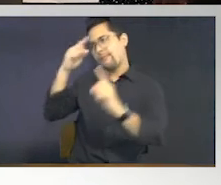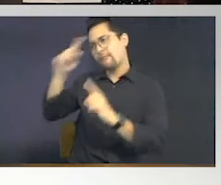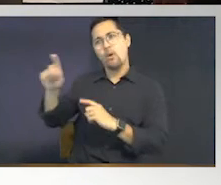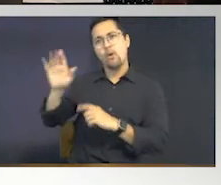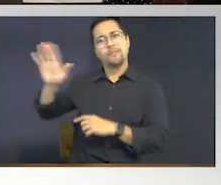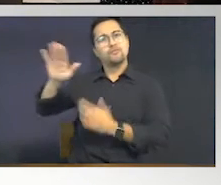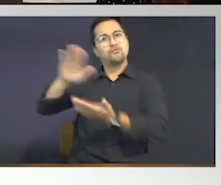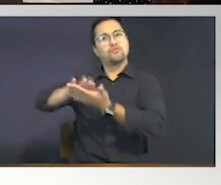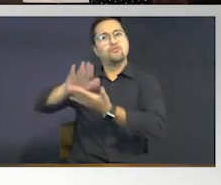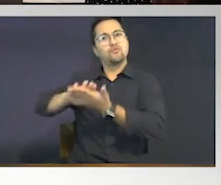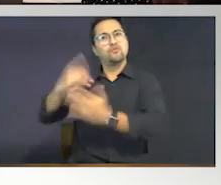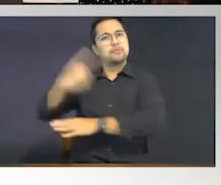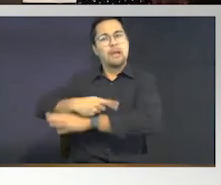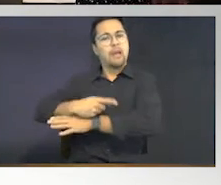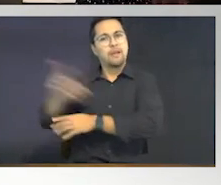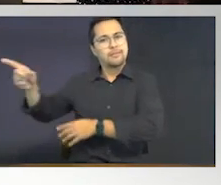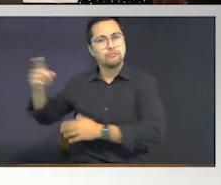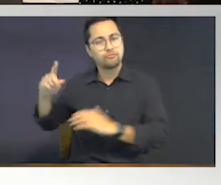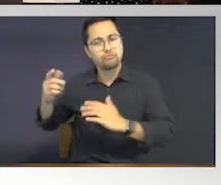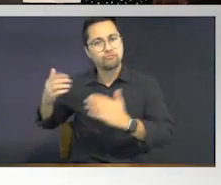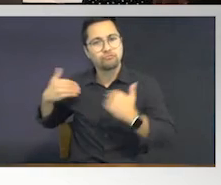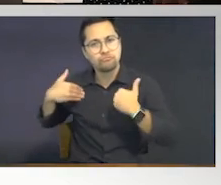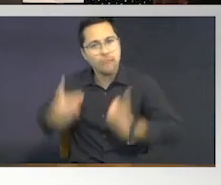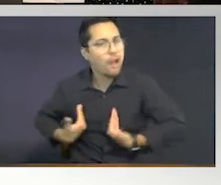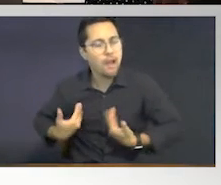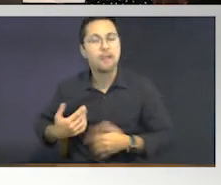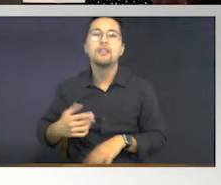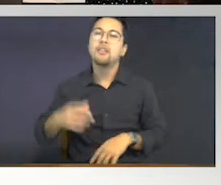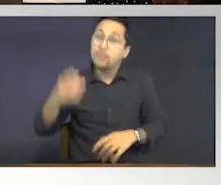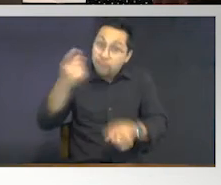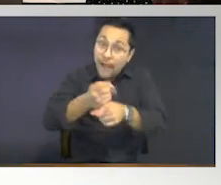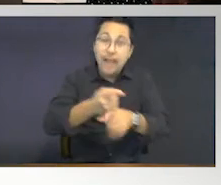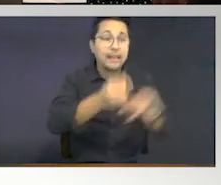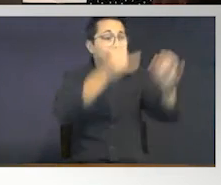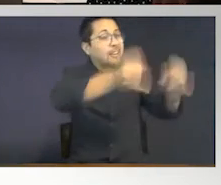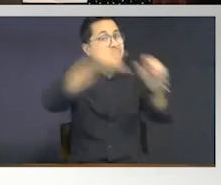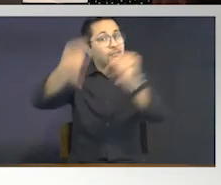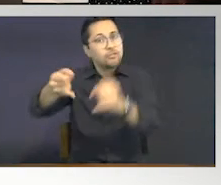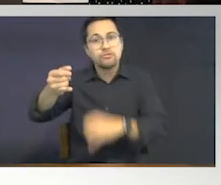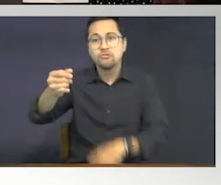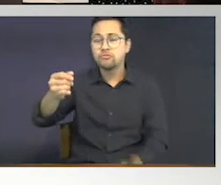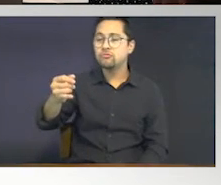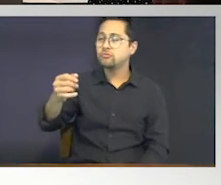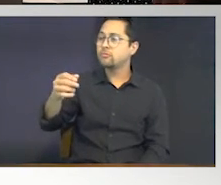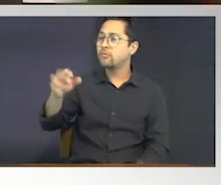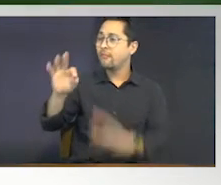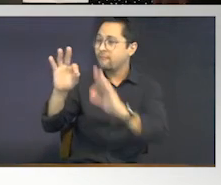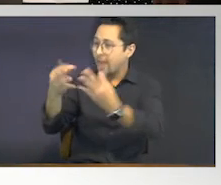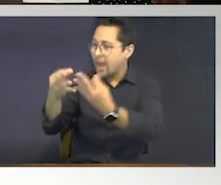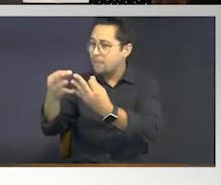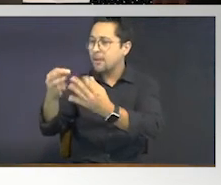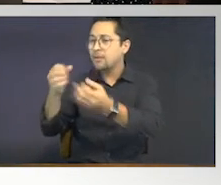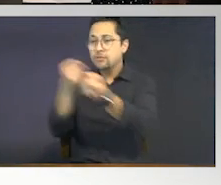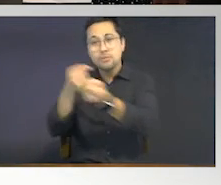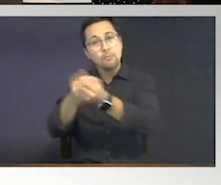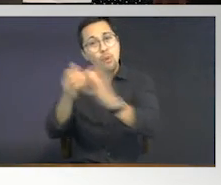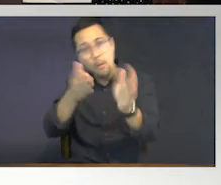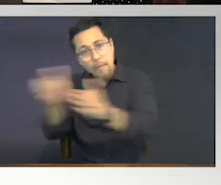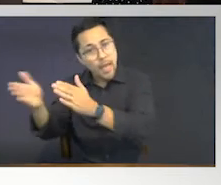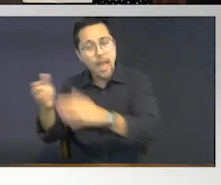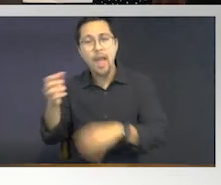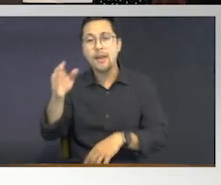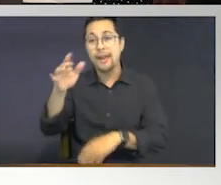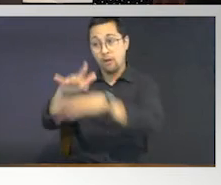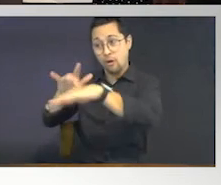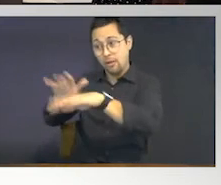day. So individual, right? That individual family support plan in early steps, or the